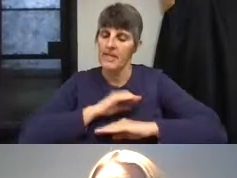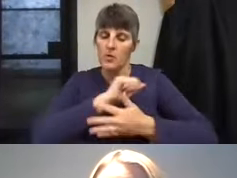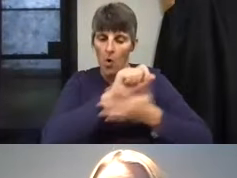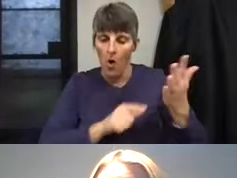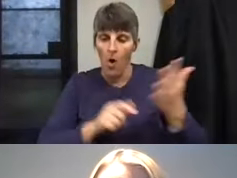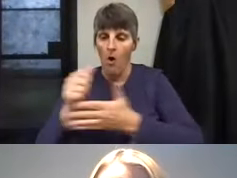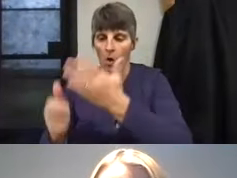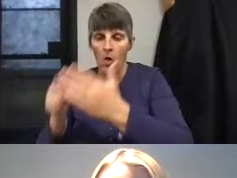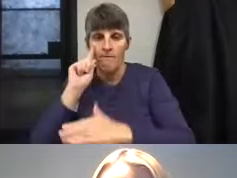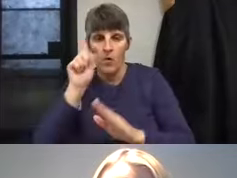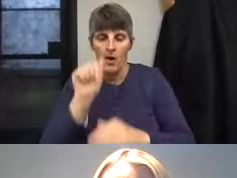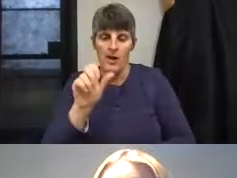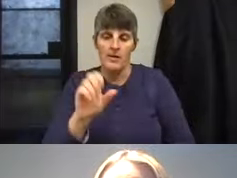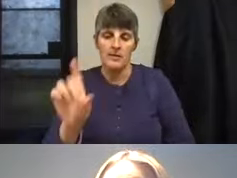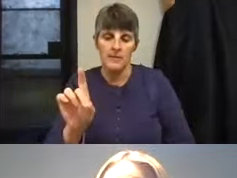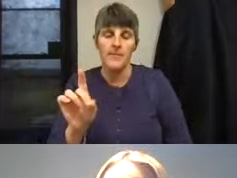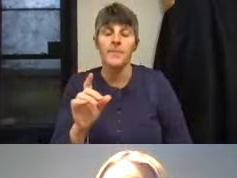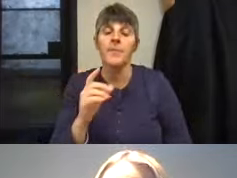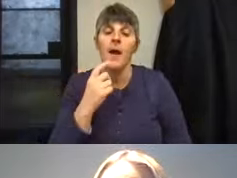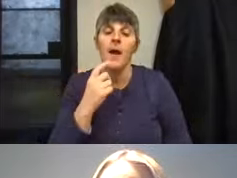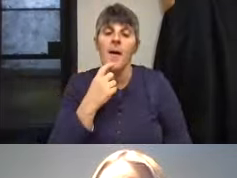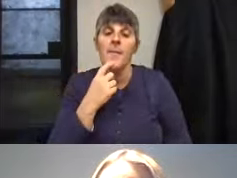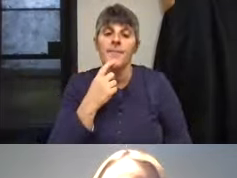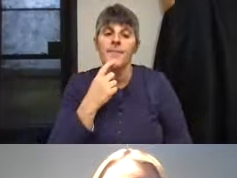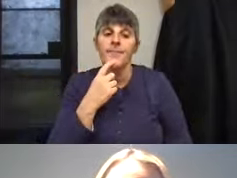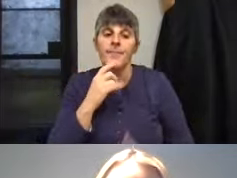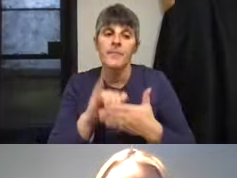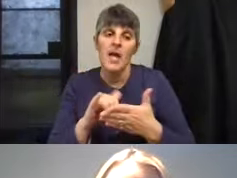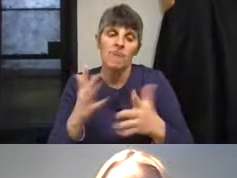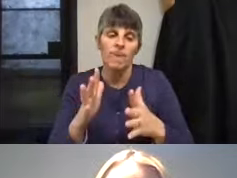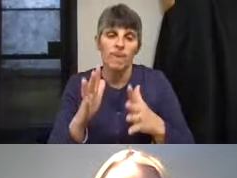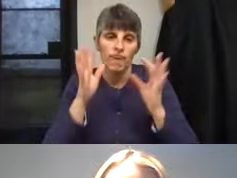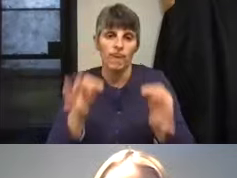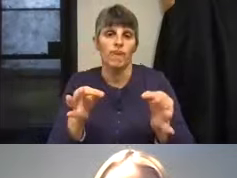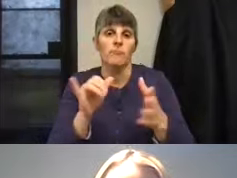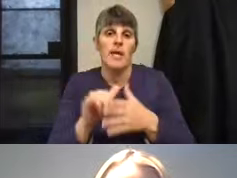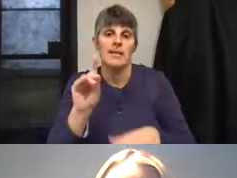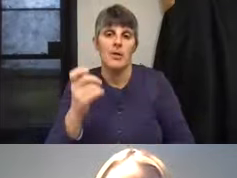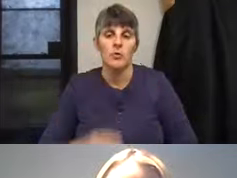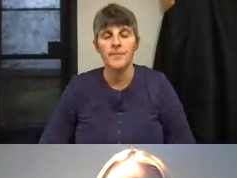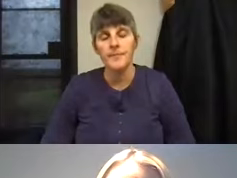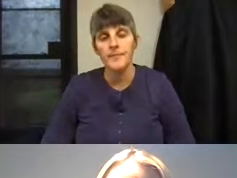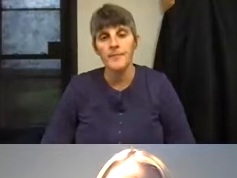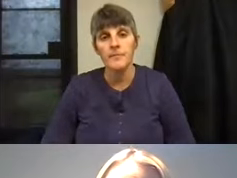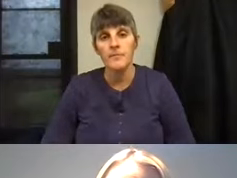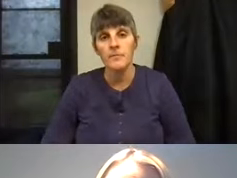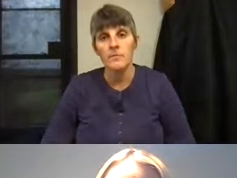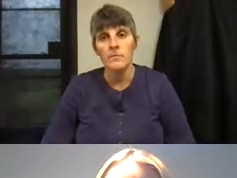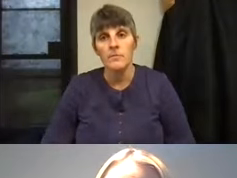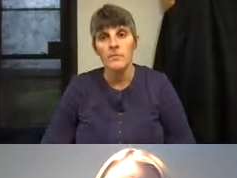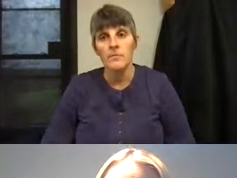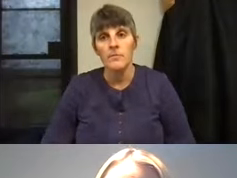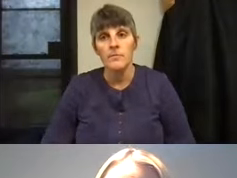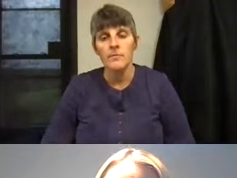criteria for autism spectrum disorder that kind of determines that diagnosis.